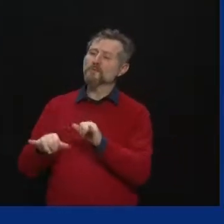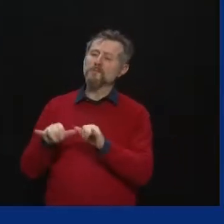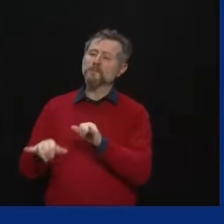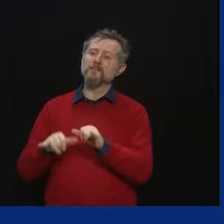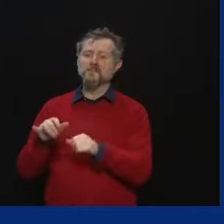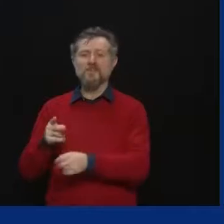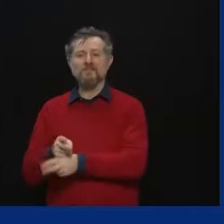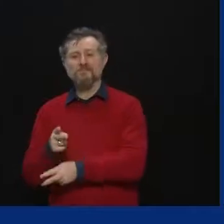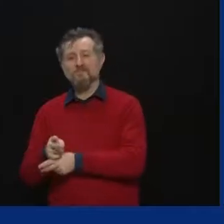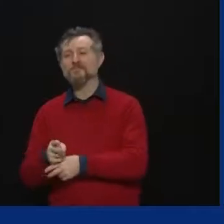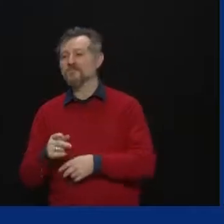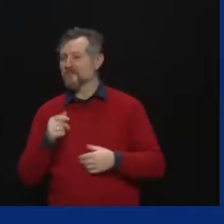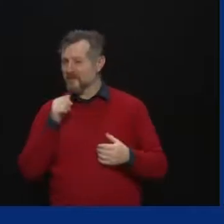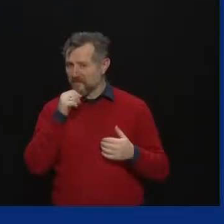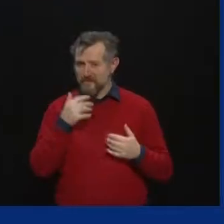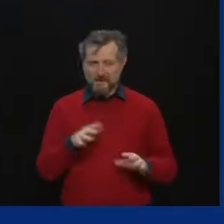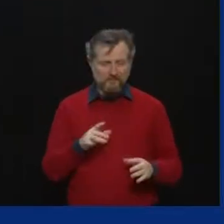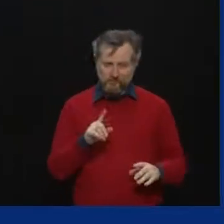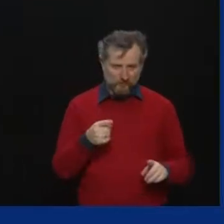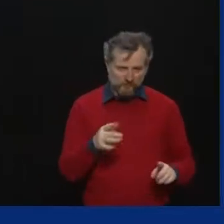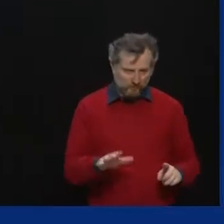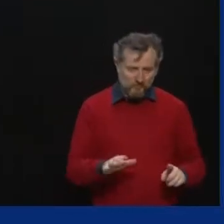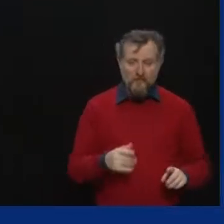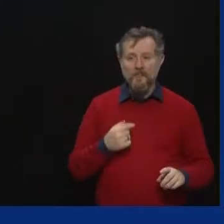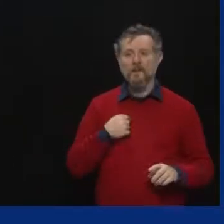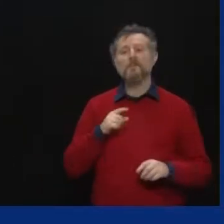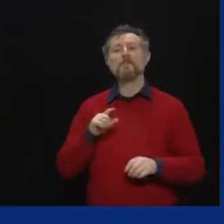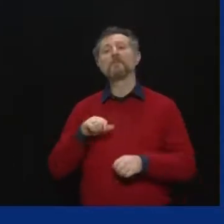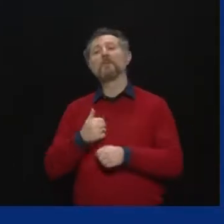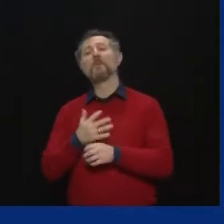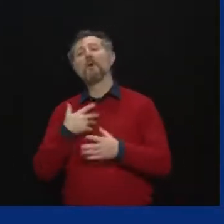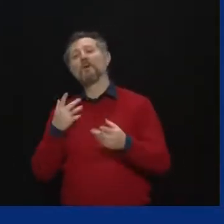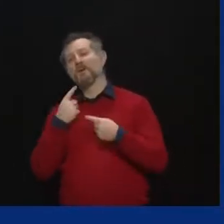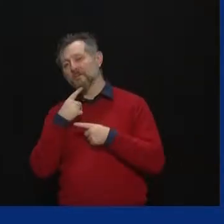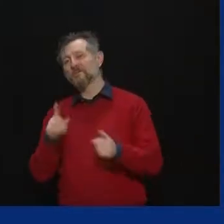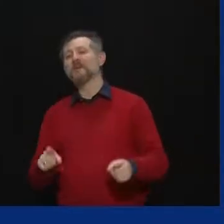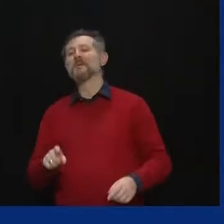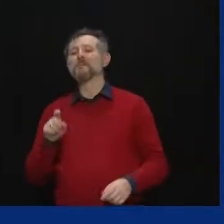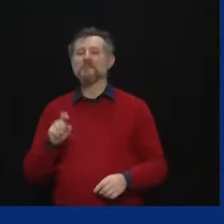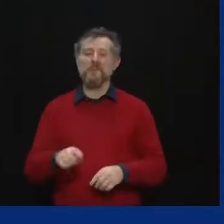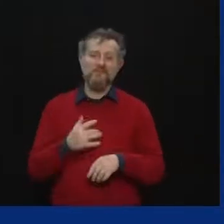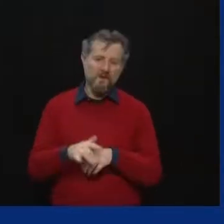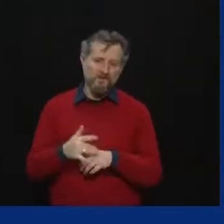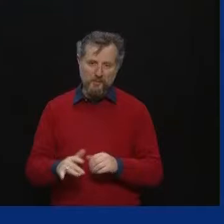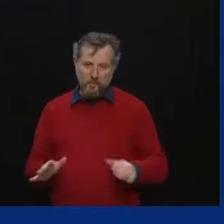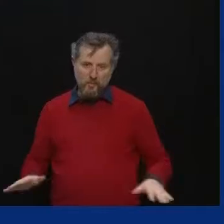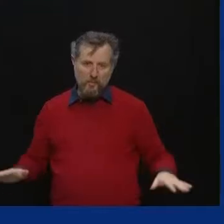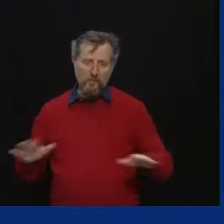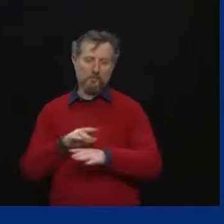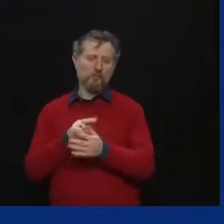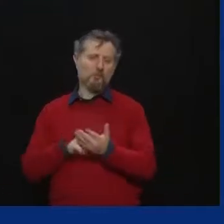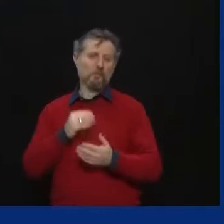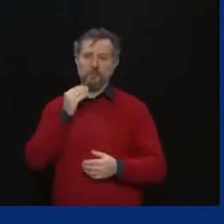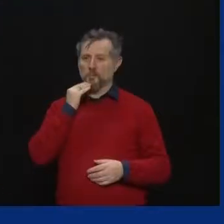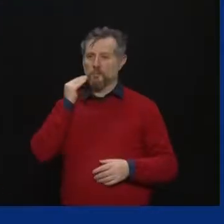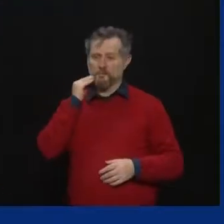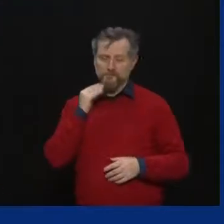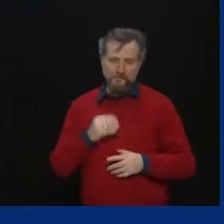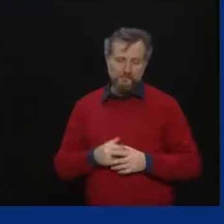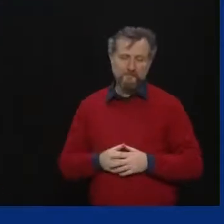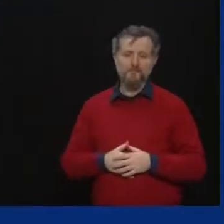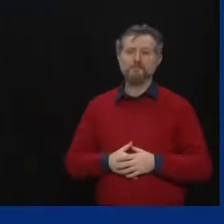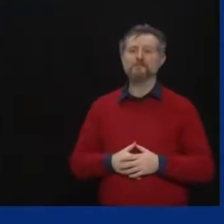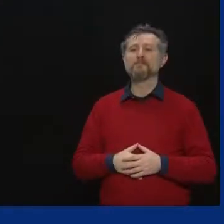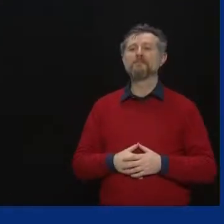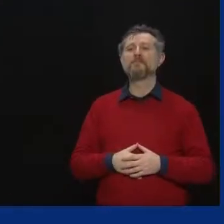more to go, which is why we had the protocol put in place that it had to be available at all of these facilities. But we know that we have